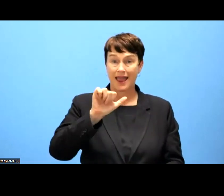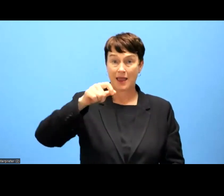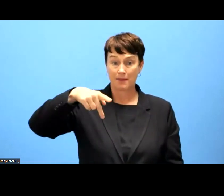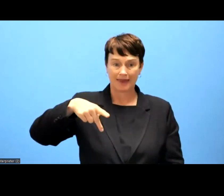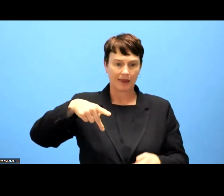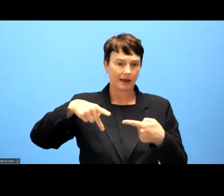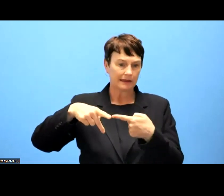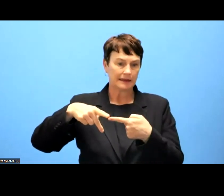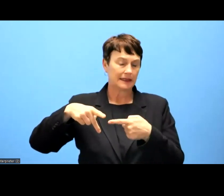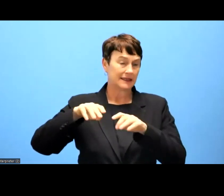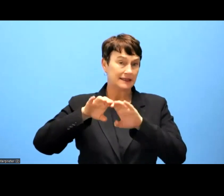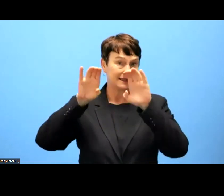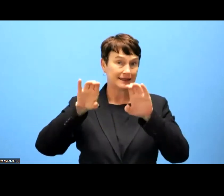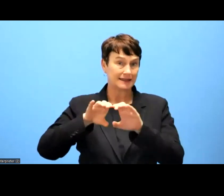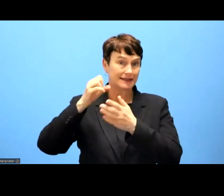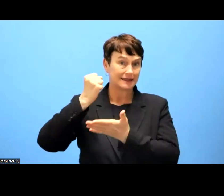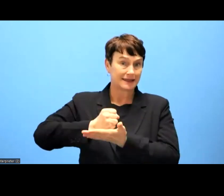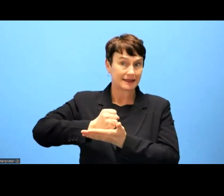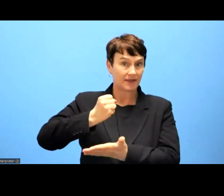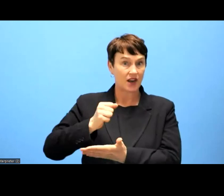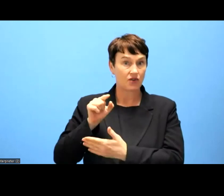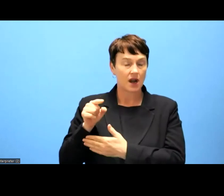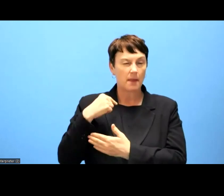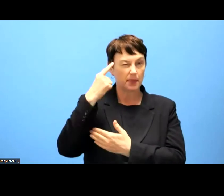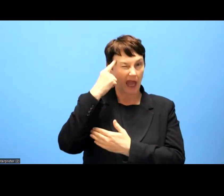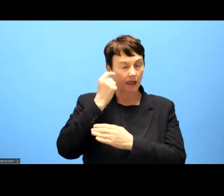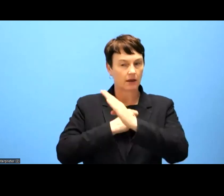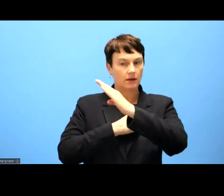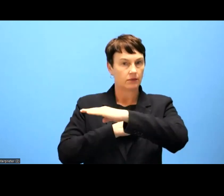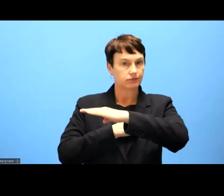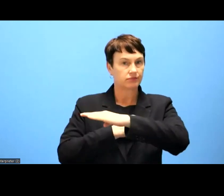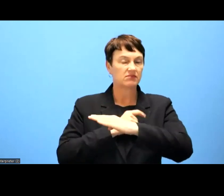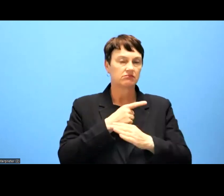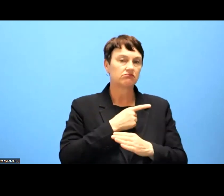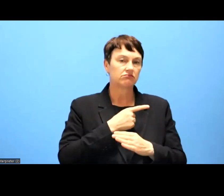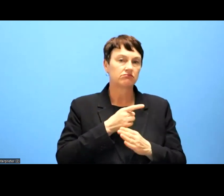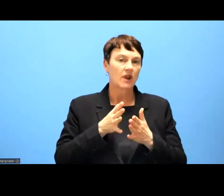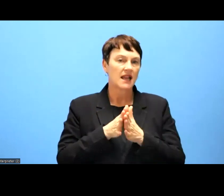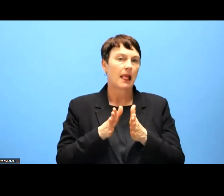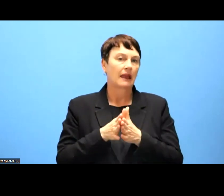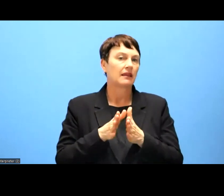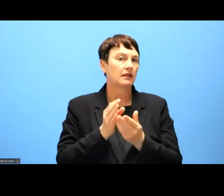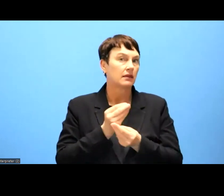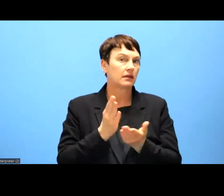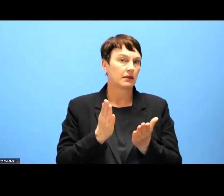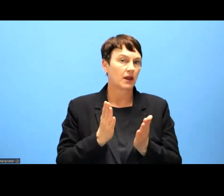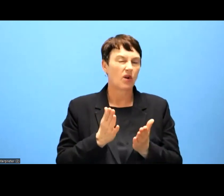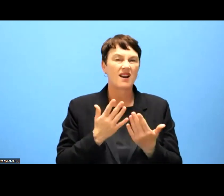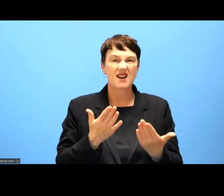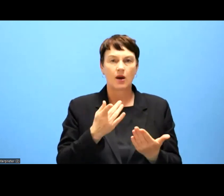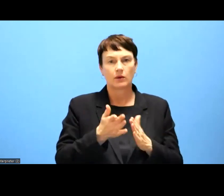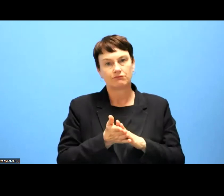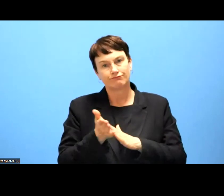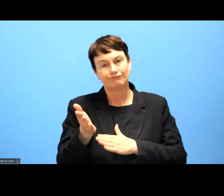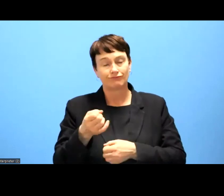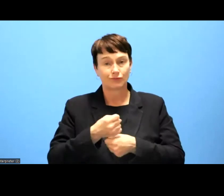respond to when we have the IAAP session later today. So thank you everyone for this good interaction, and please do grab a cup of coffee